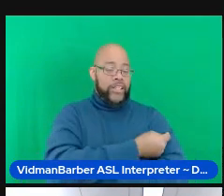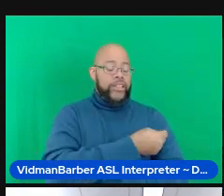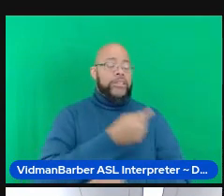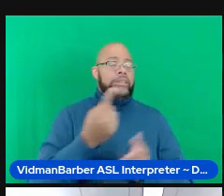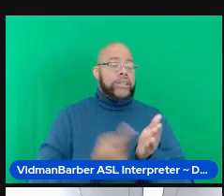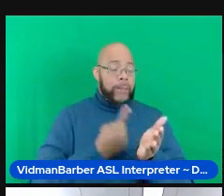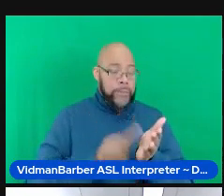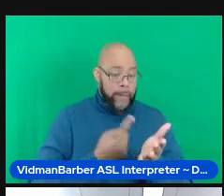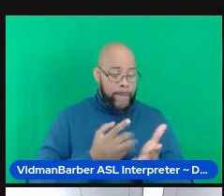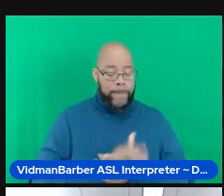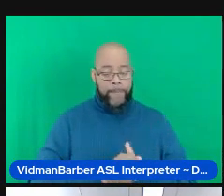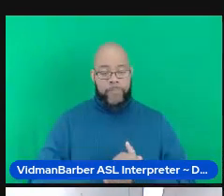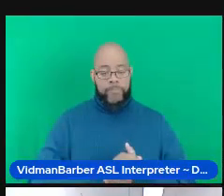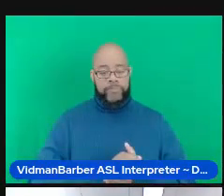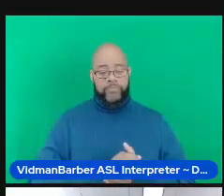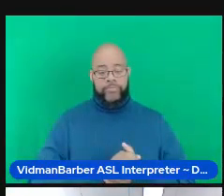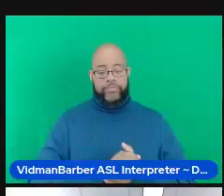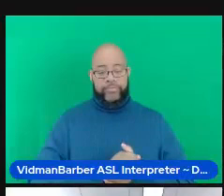And